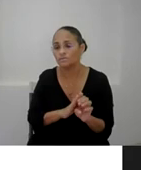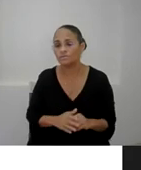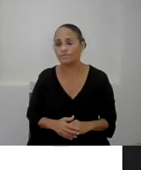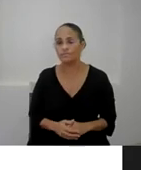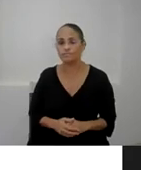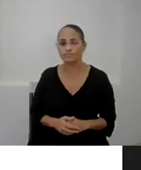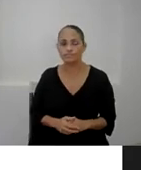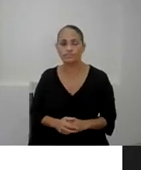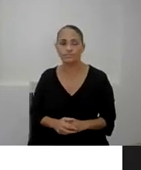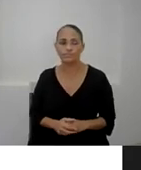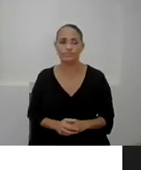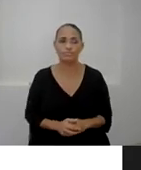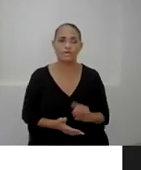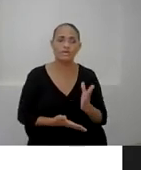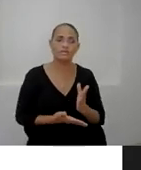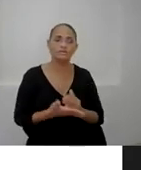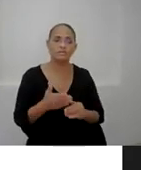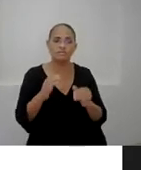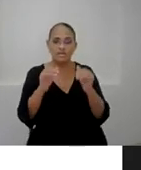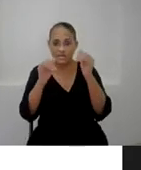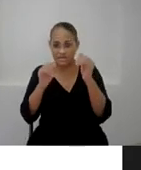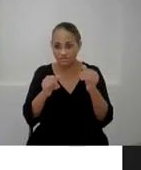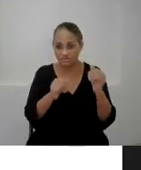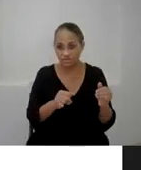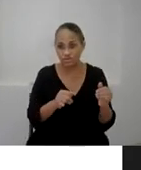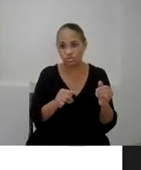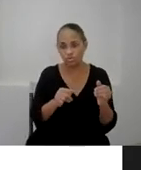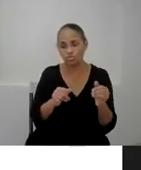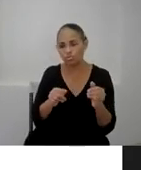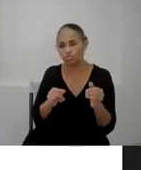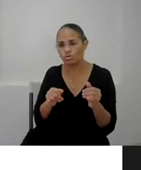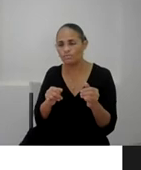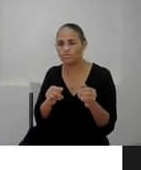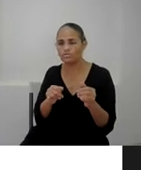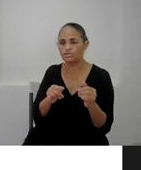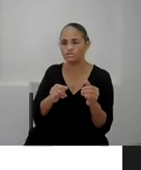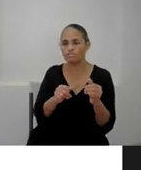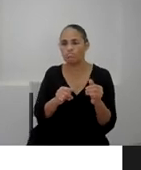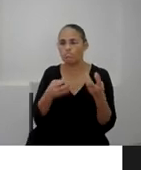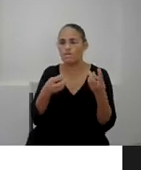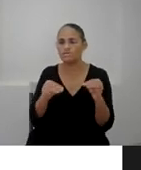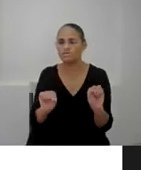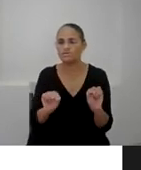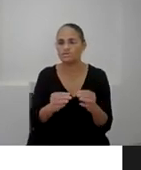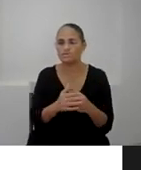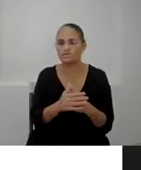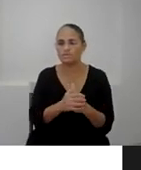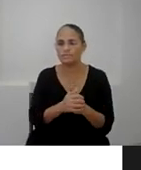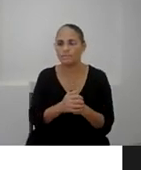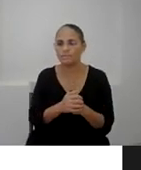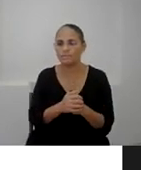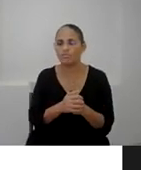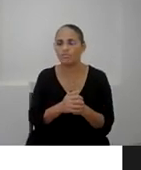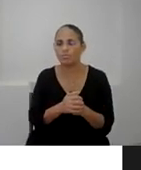of some of the individual approaches. This is in the references at the end, so we can look at these later.